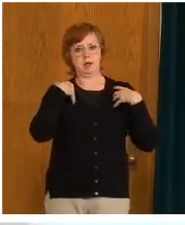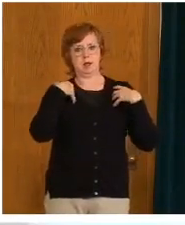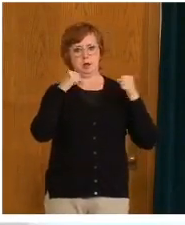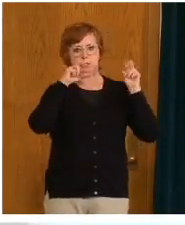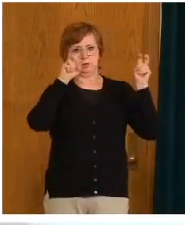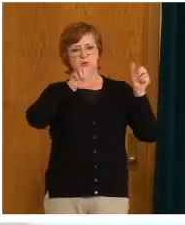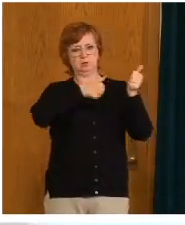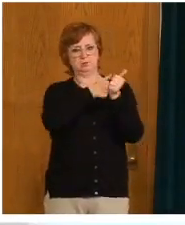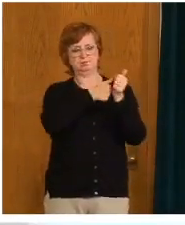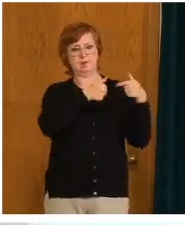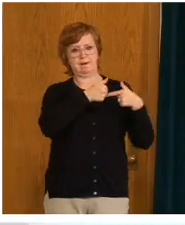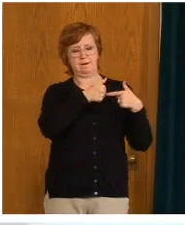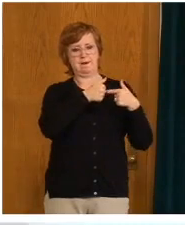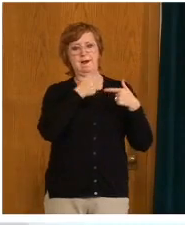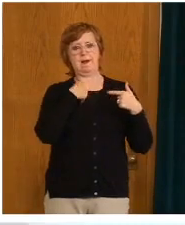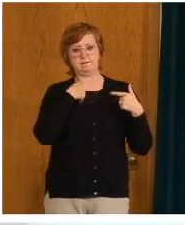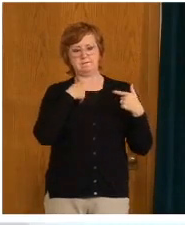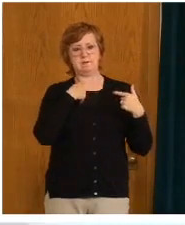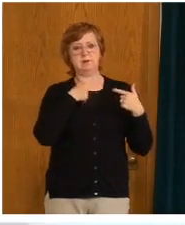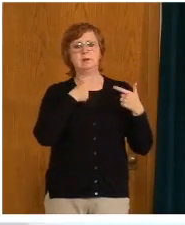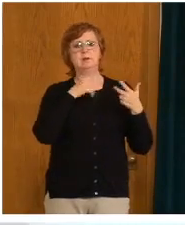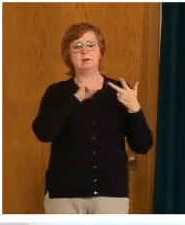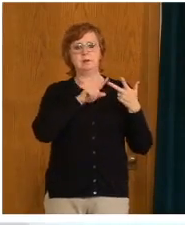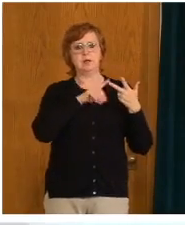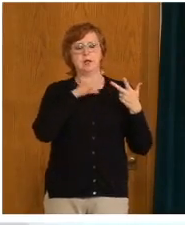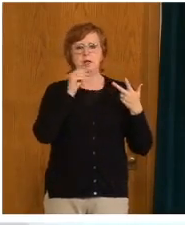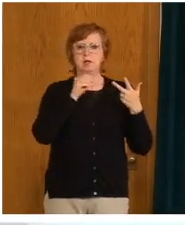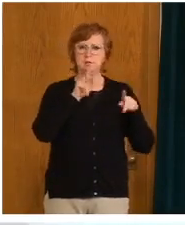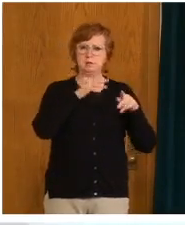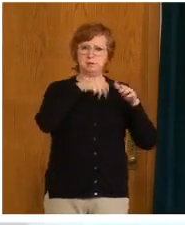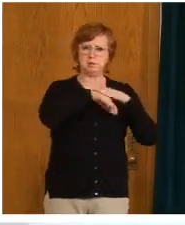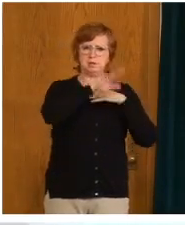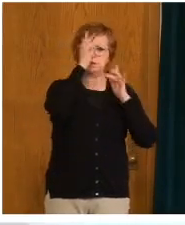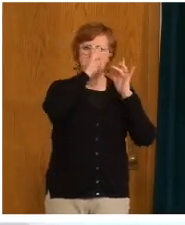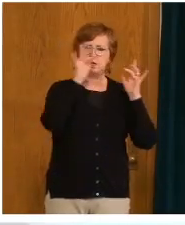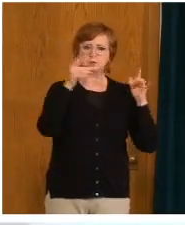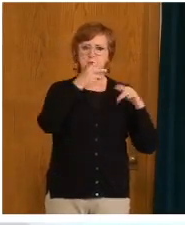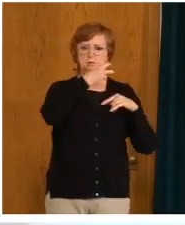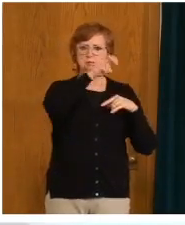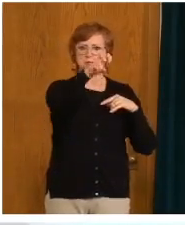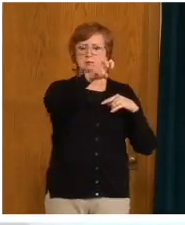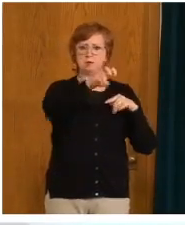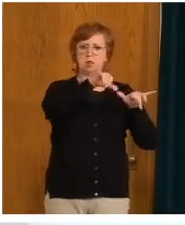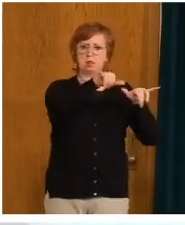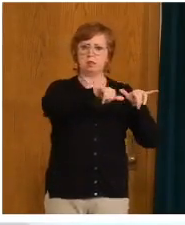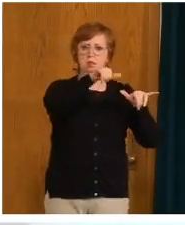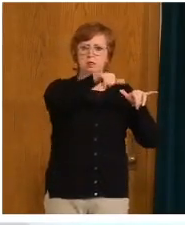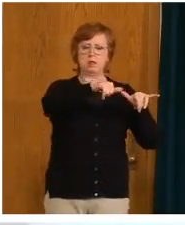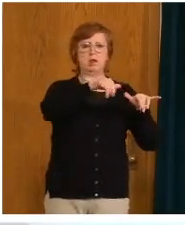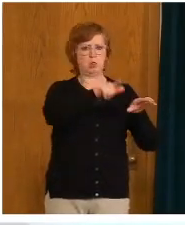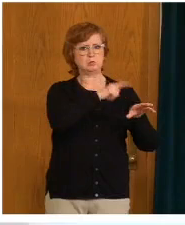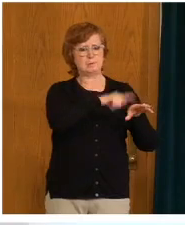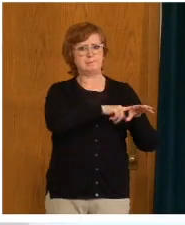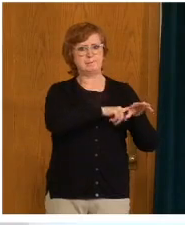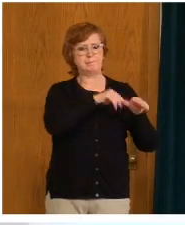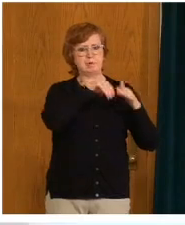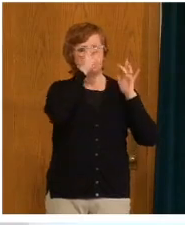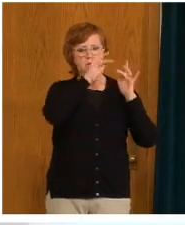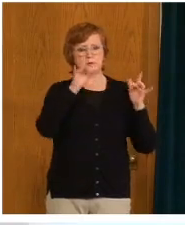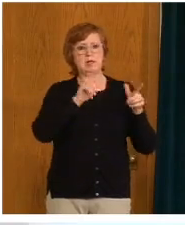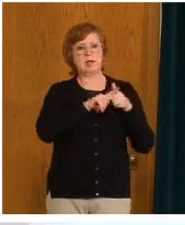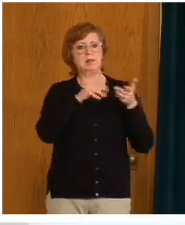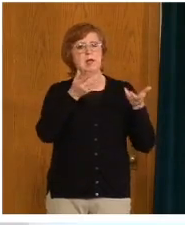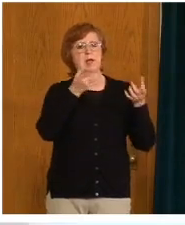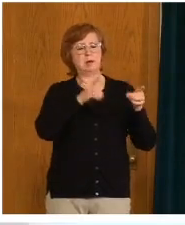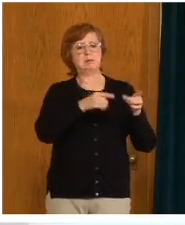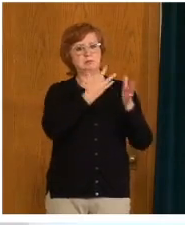had people who were admitted for a long period of time and ultimately passed away. But the vast majority